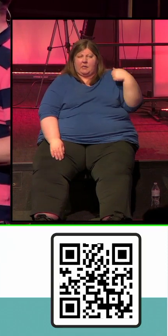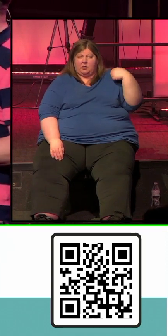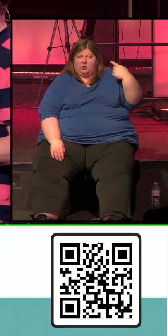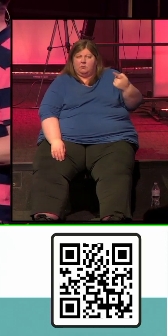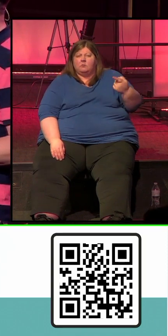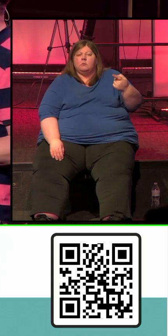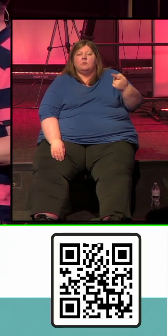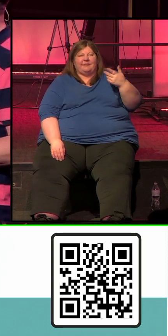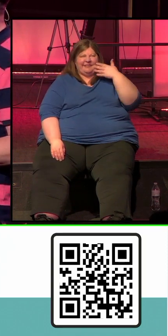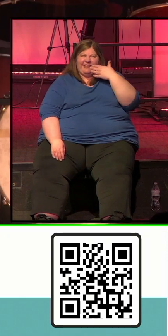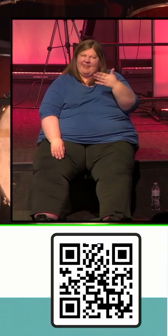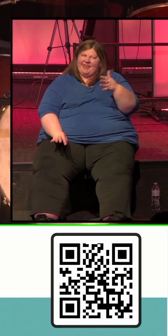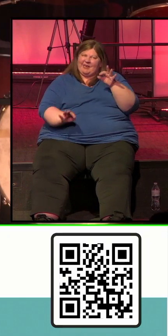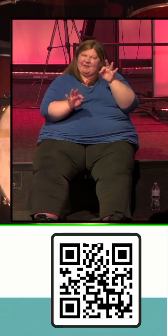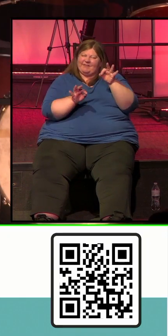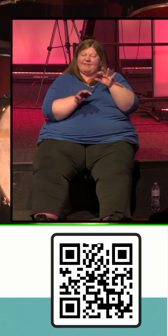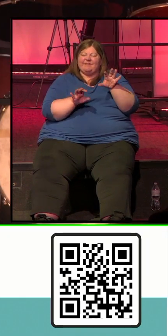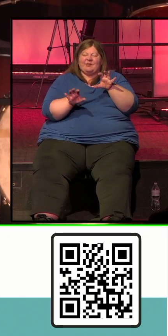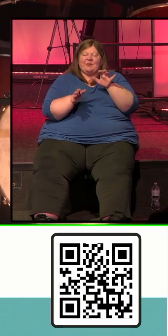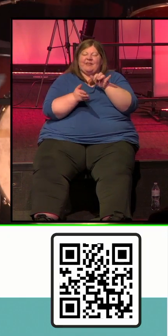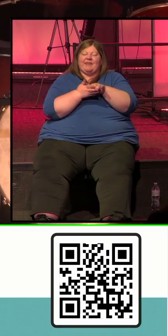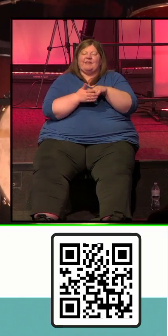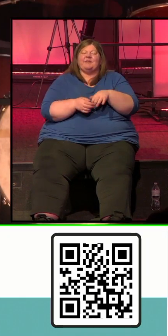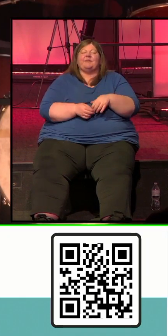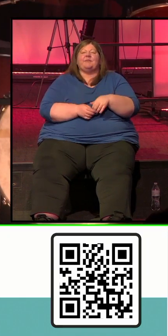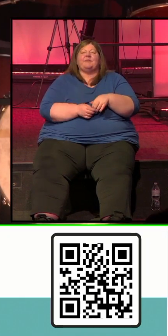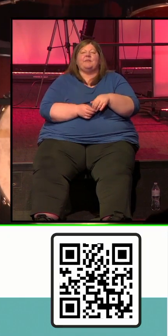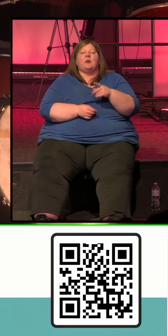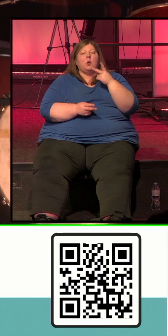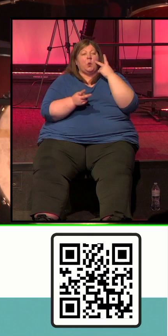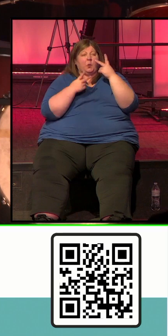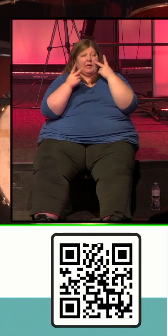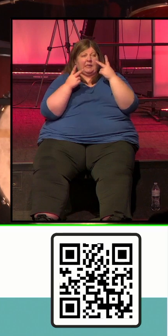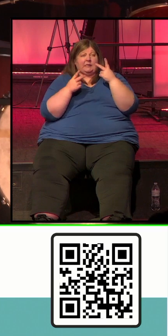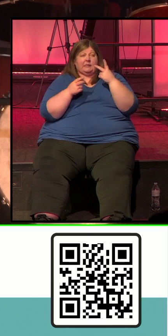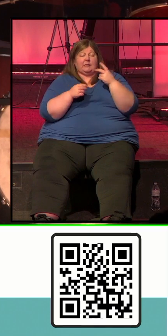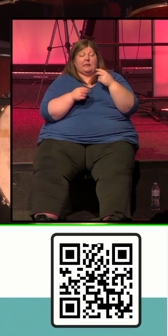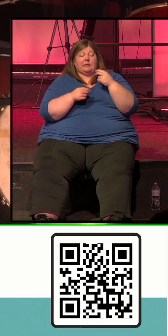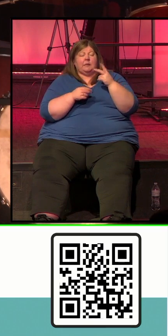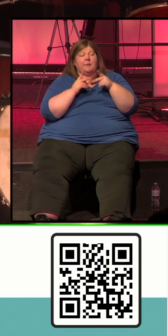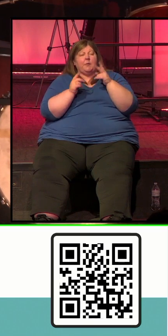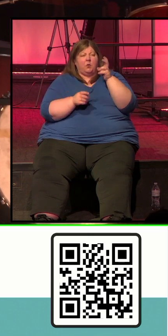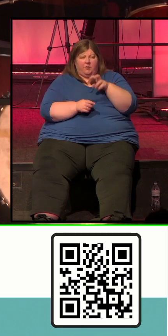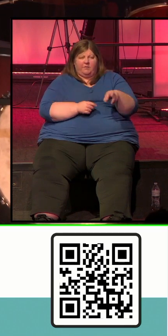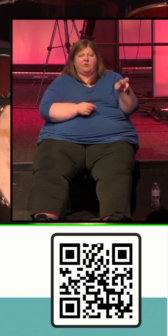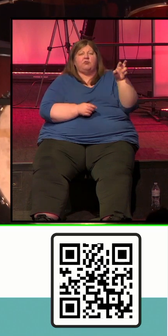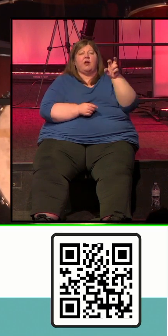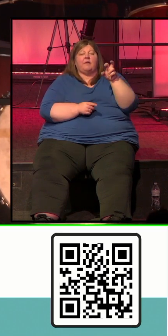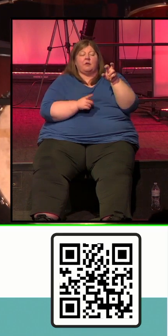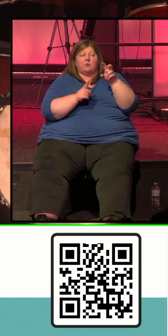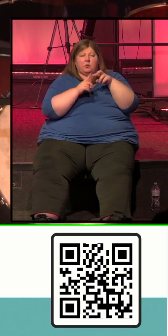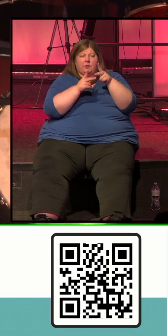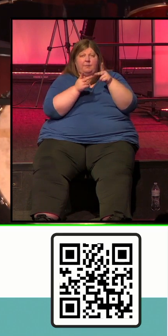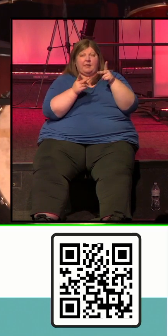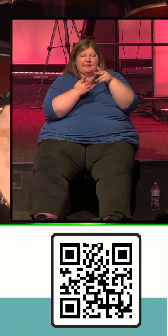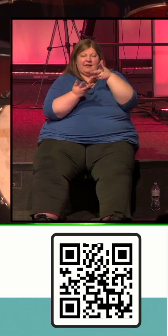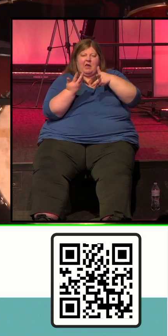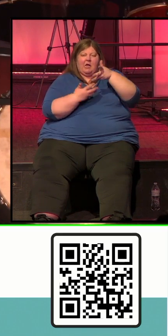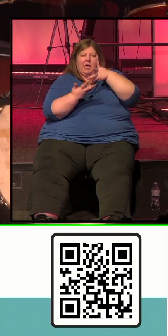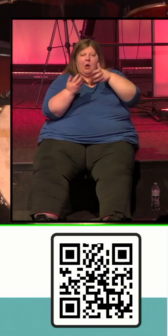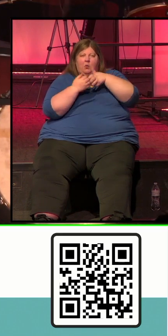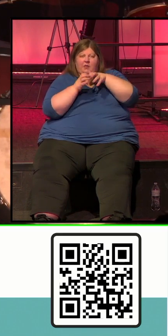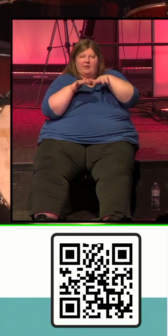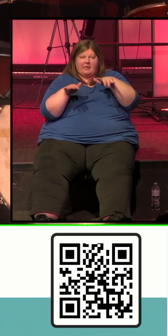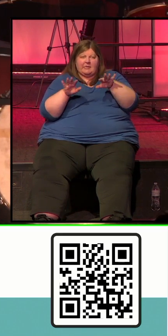first, thank you for doing so. We've seen it firsthand, those of you who have traveled to the care point and you've hung out with the kids